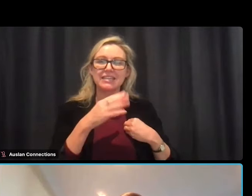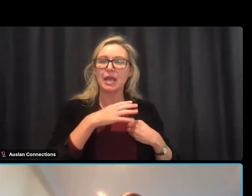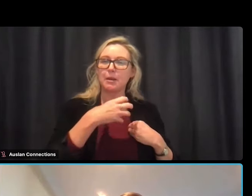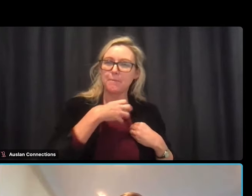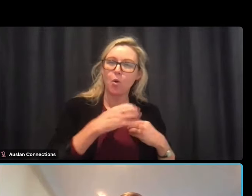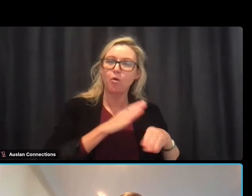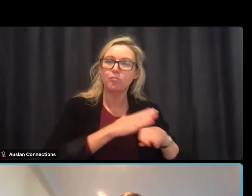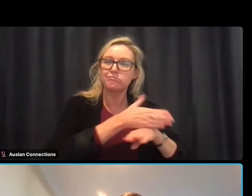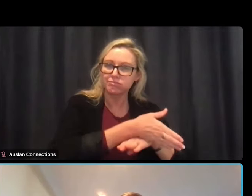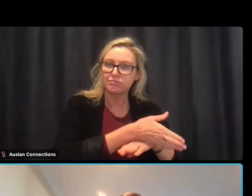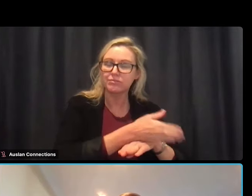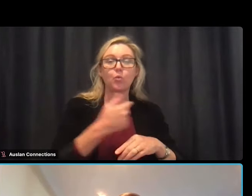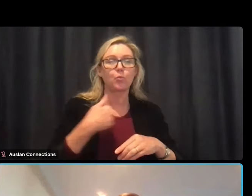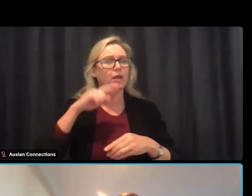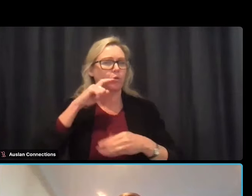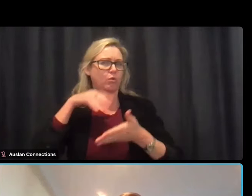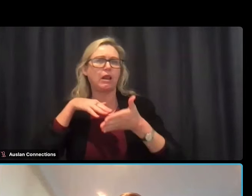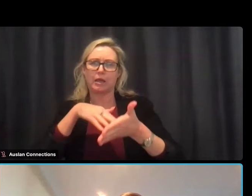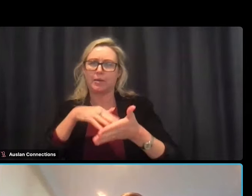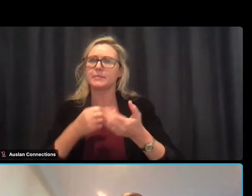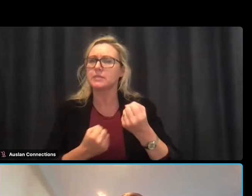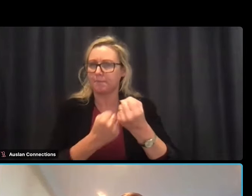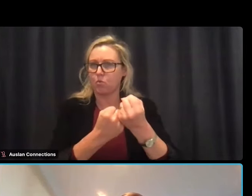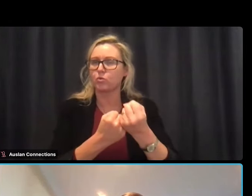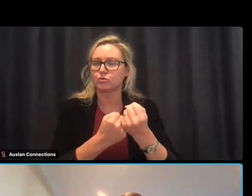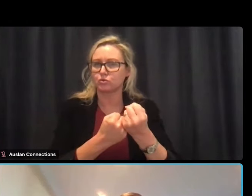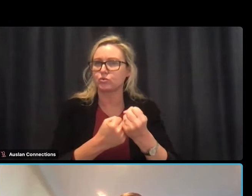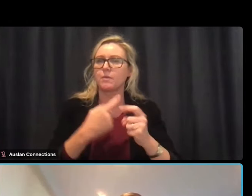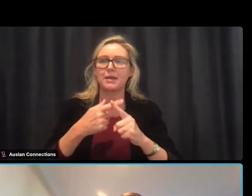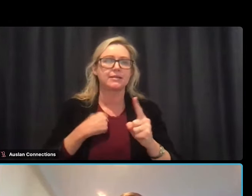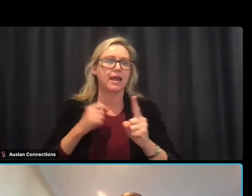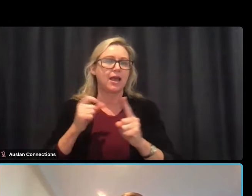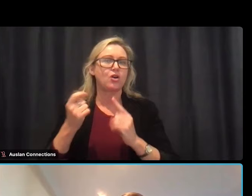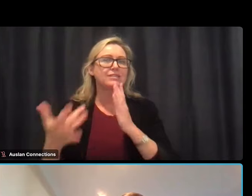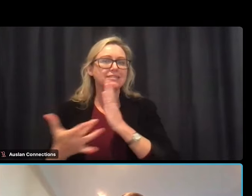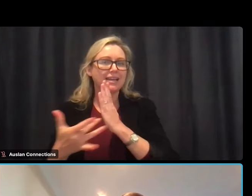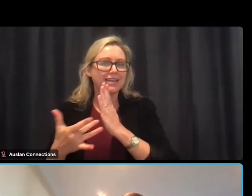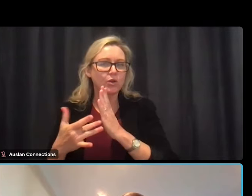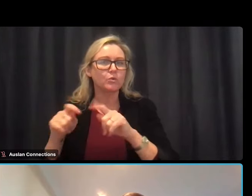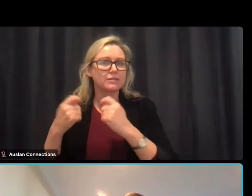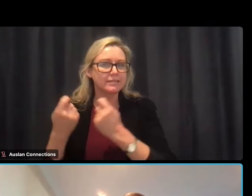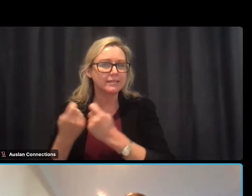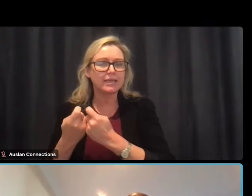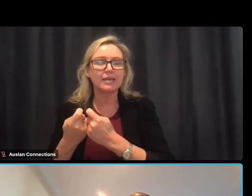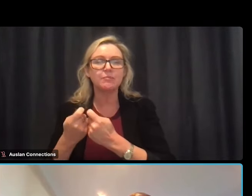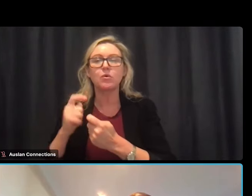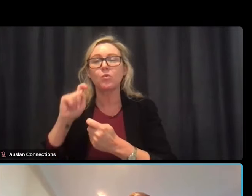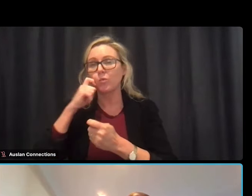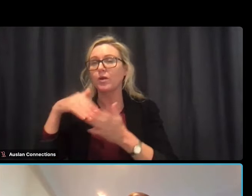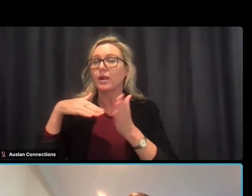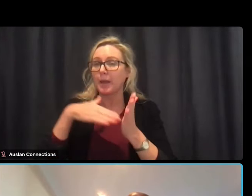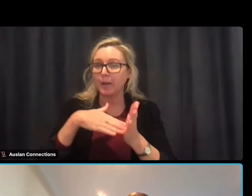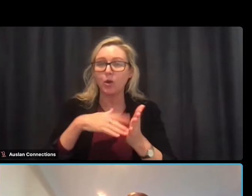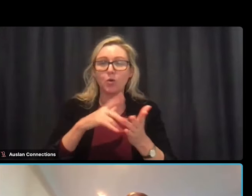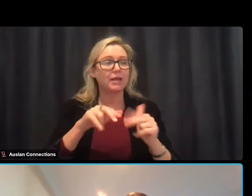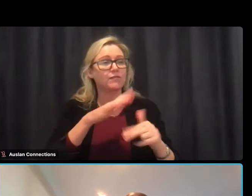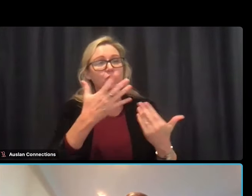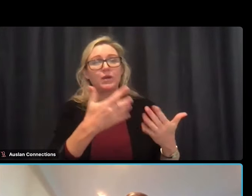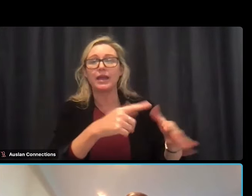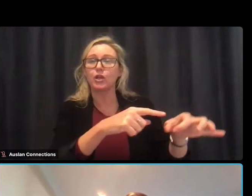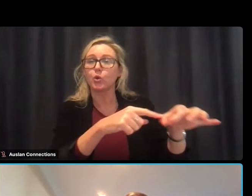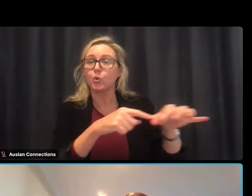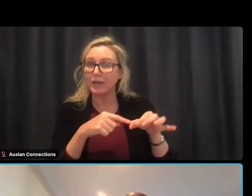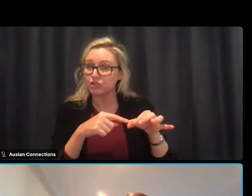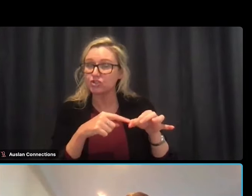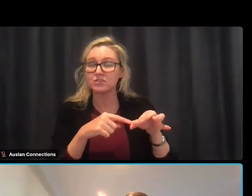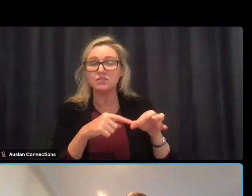our way through with you and through the department in our technical section for all questions that are specific to a provider or could